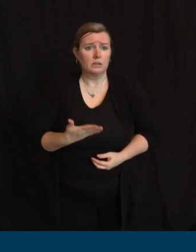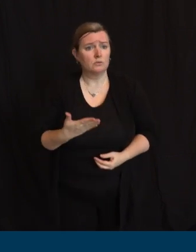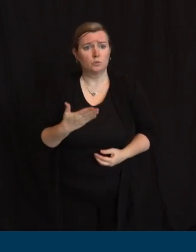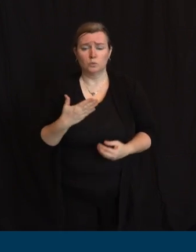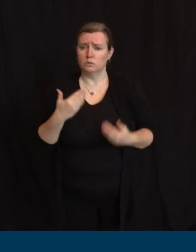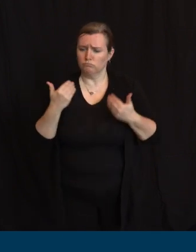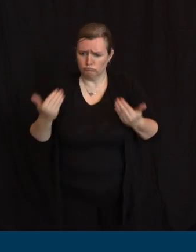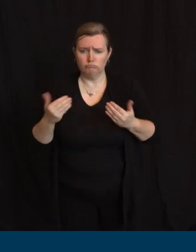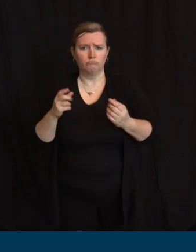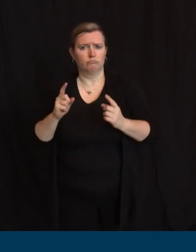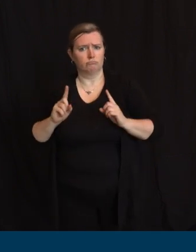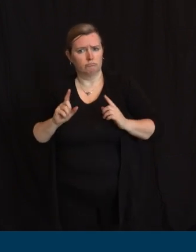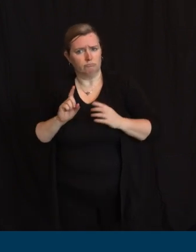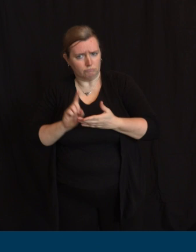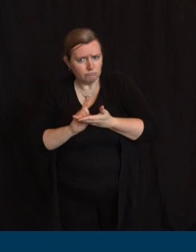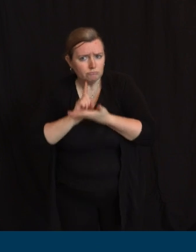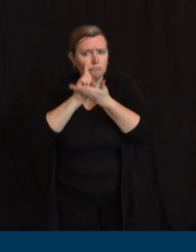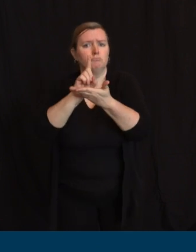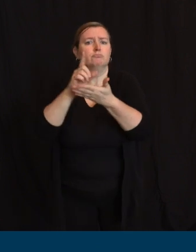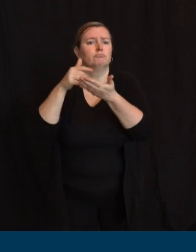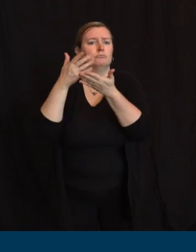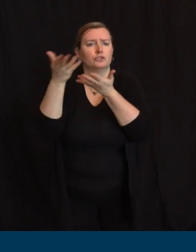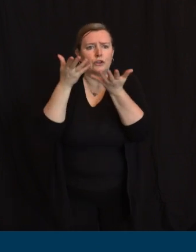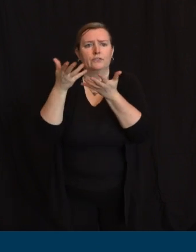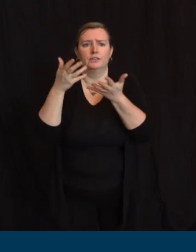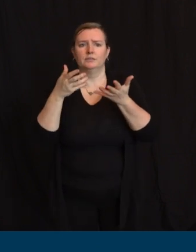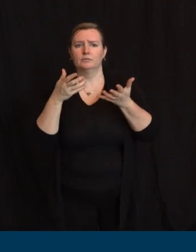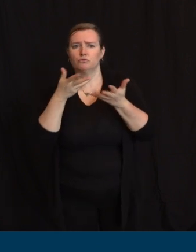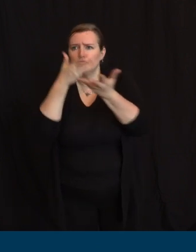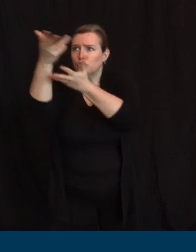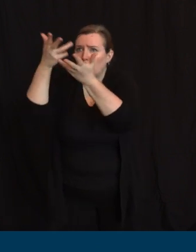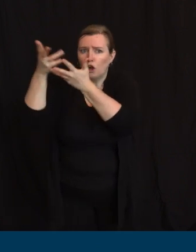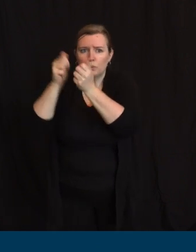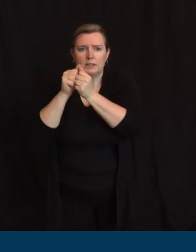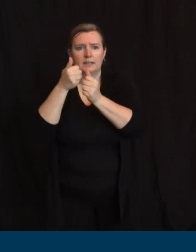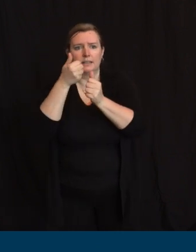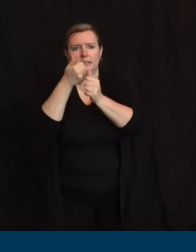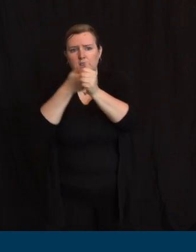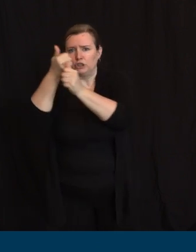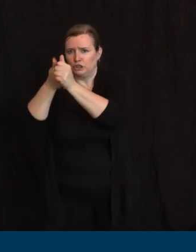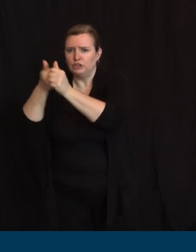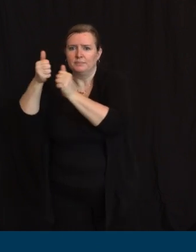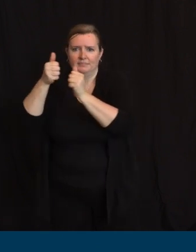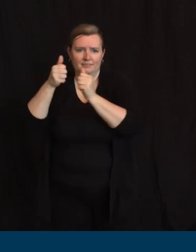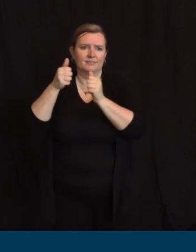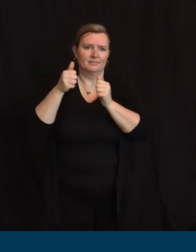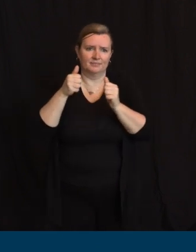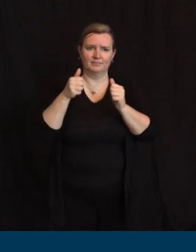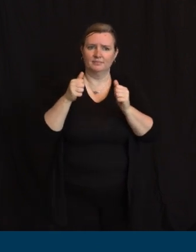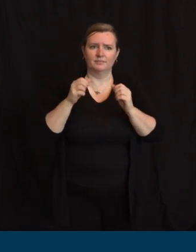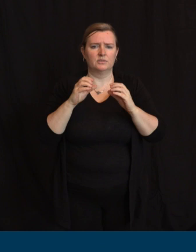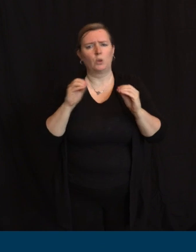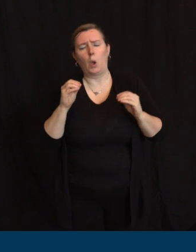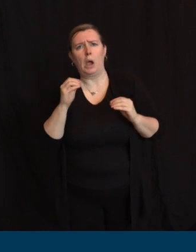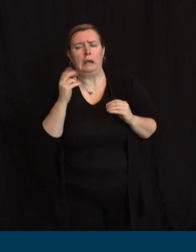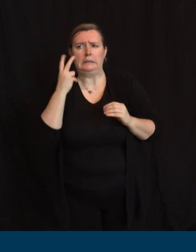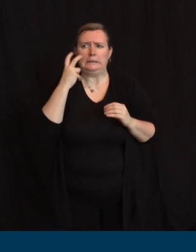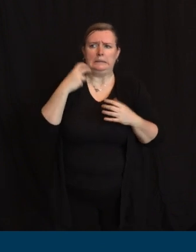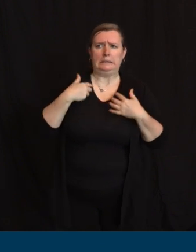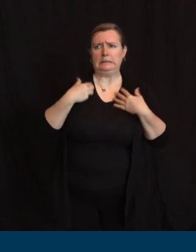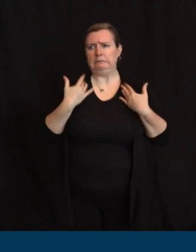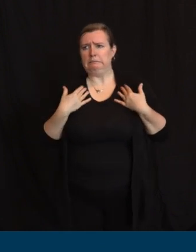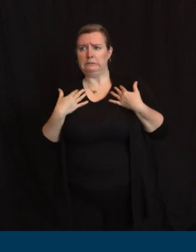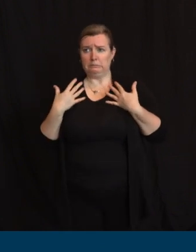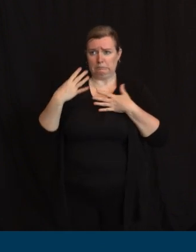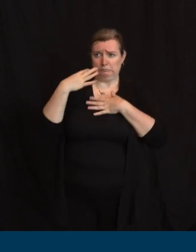serve. I've spoken to each of them over the past couple of days. There wasn't a moment of hesitation in either of their